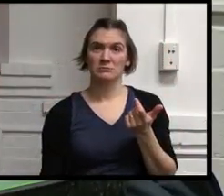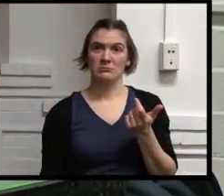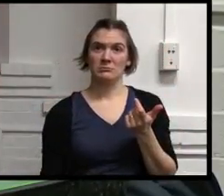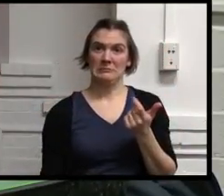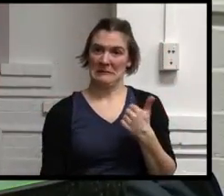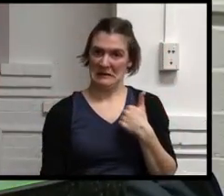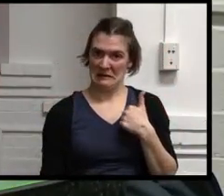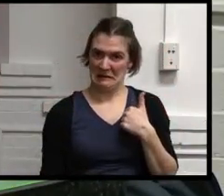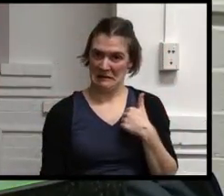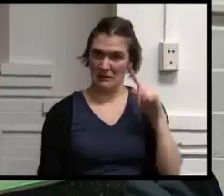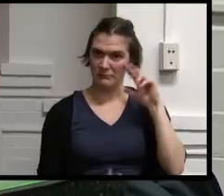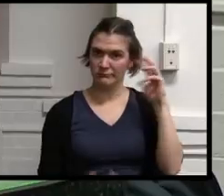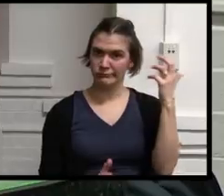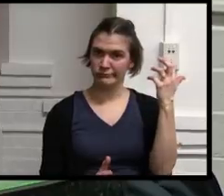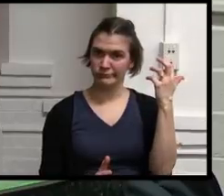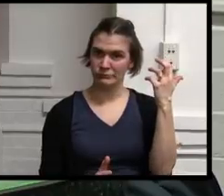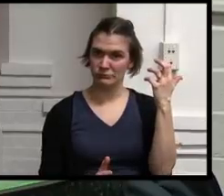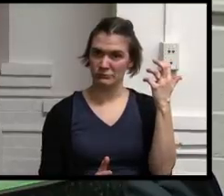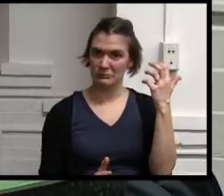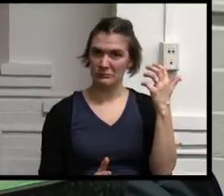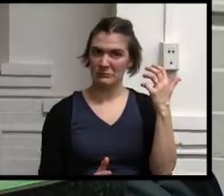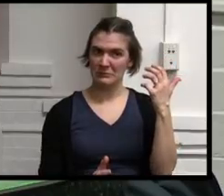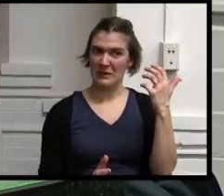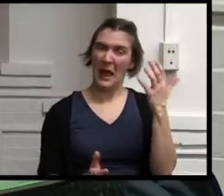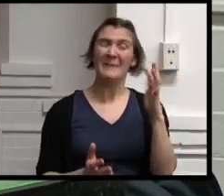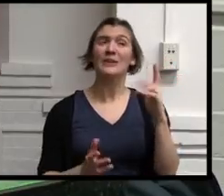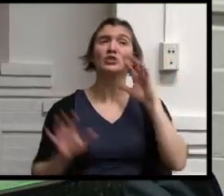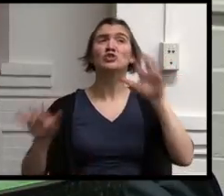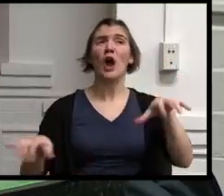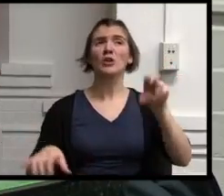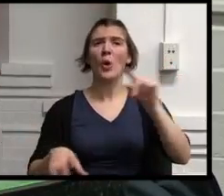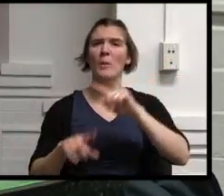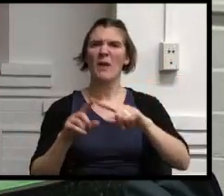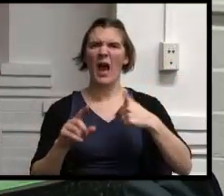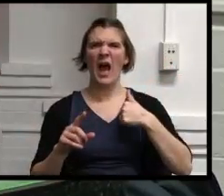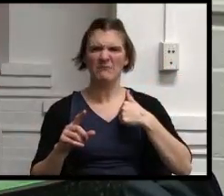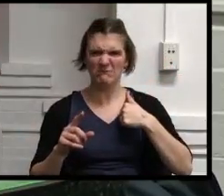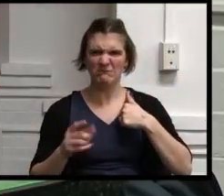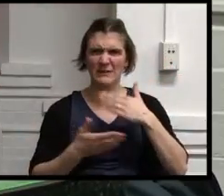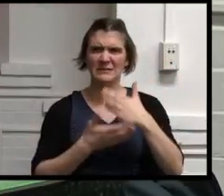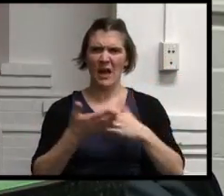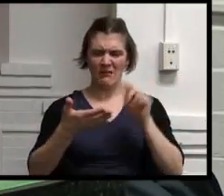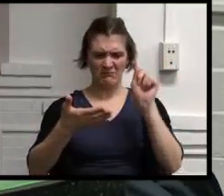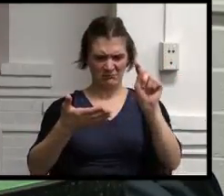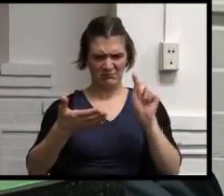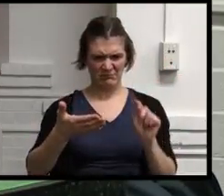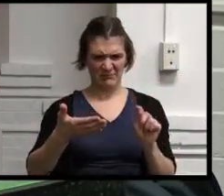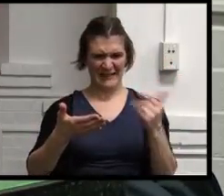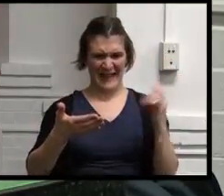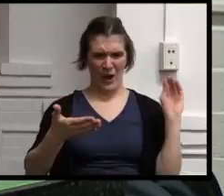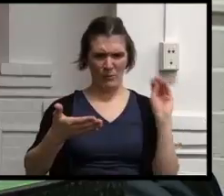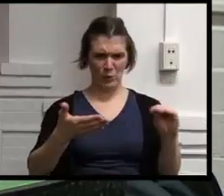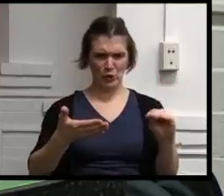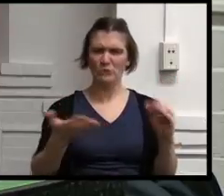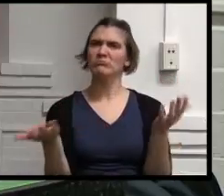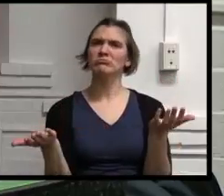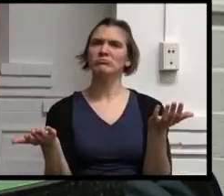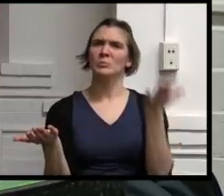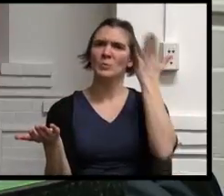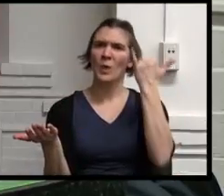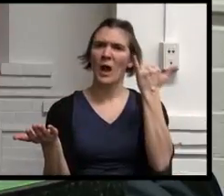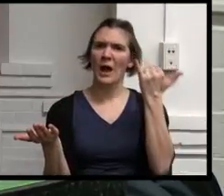a little bit not shocked, but on some of these things that are now on this list.